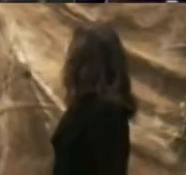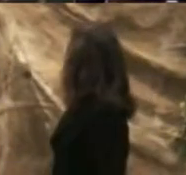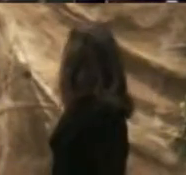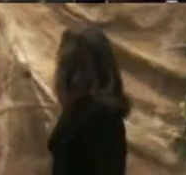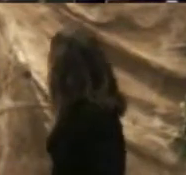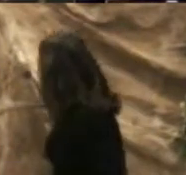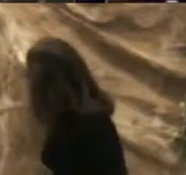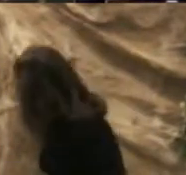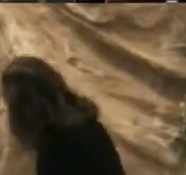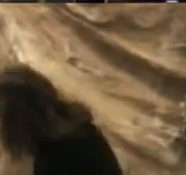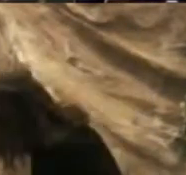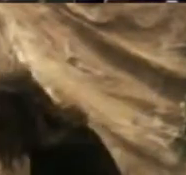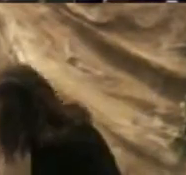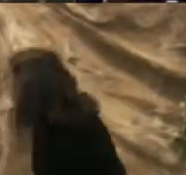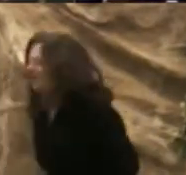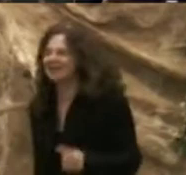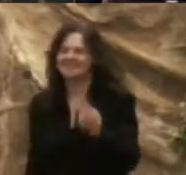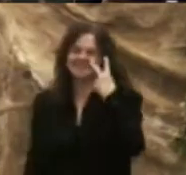Give me a bump.